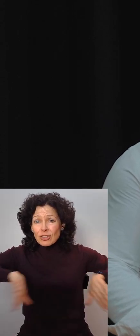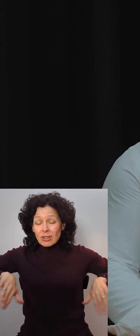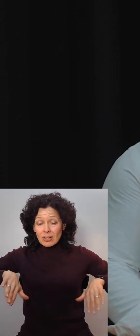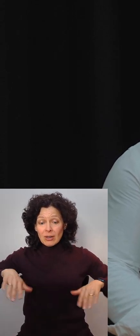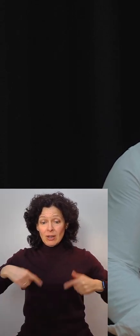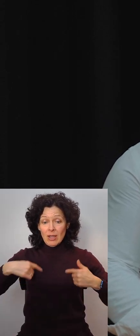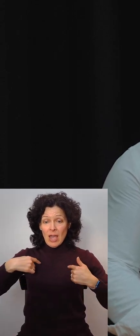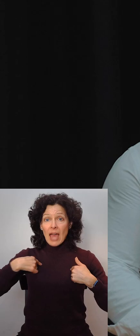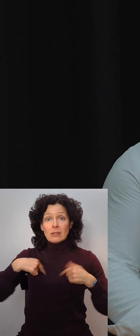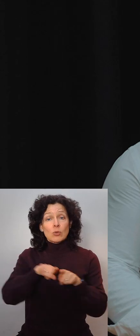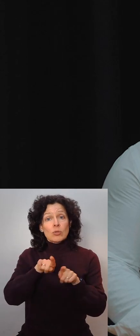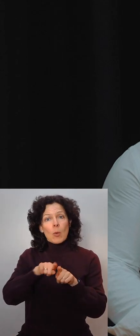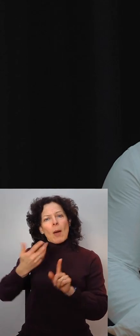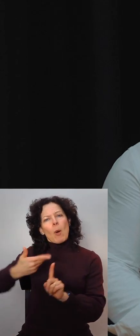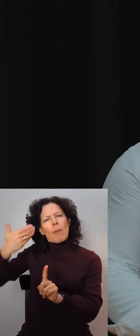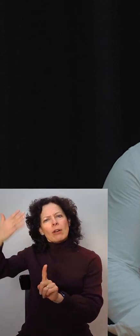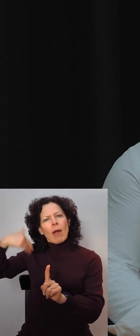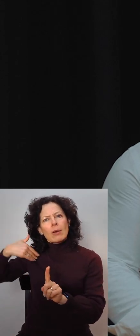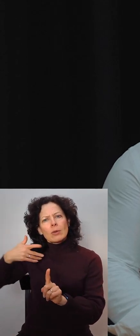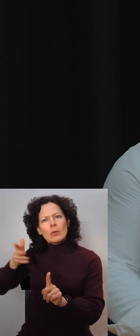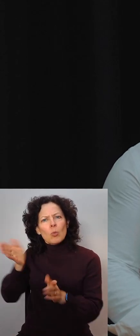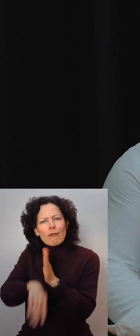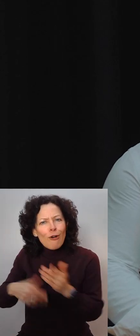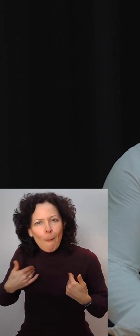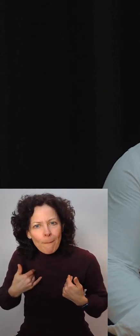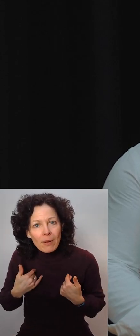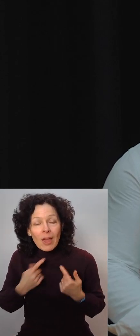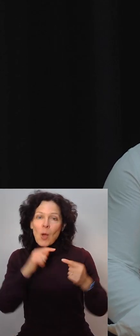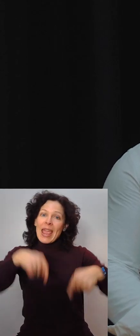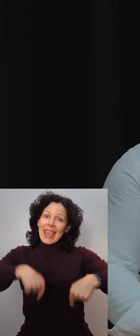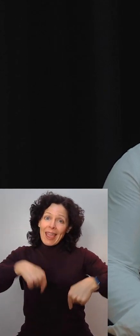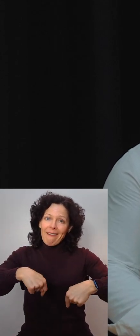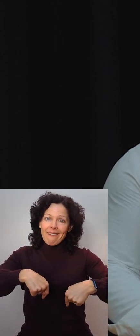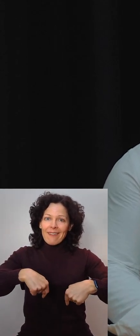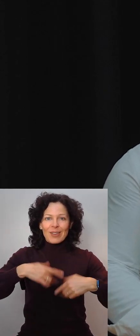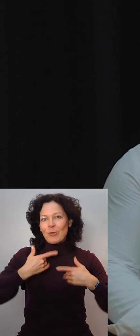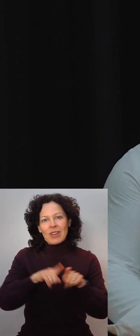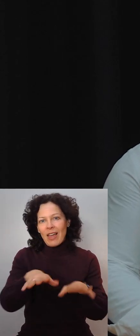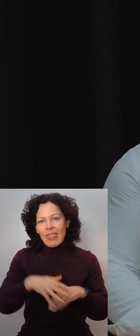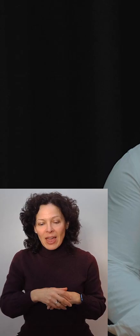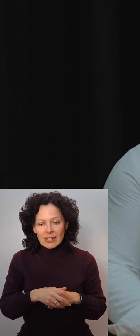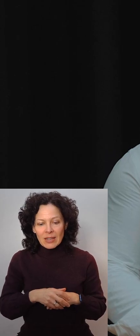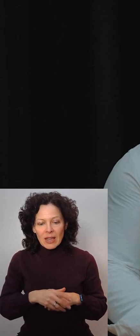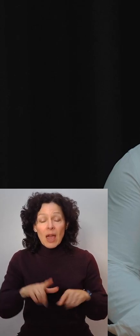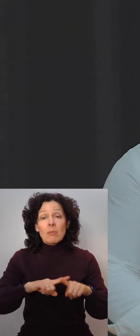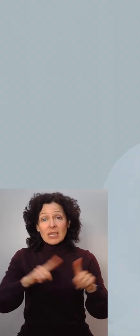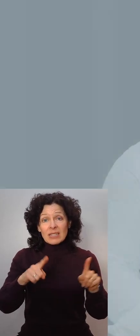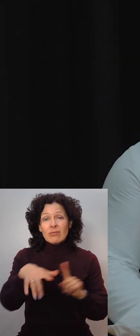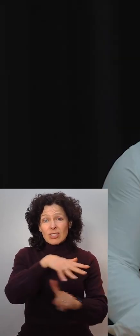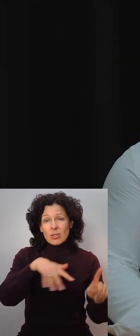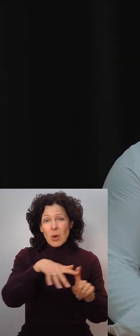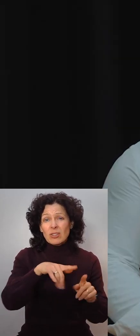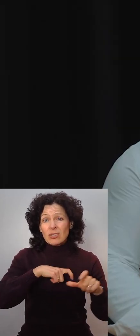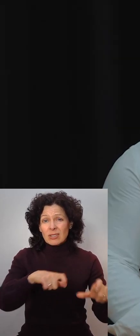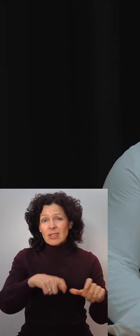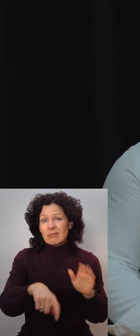what that means, obviously. But in here you don't feel that like that. But when you say like in different cities, that's still happening. That